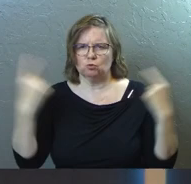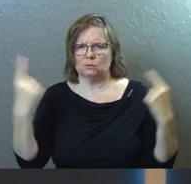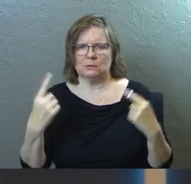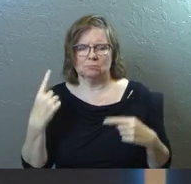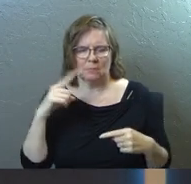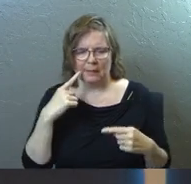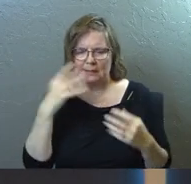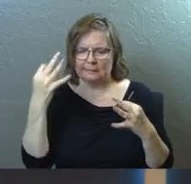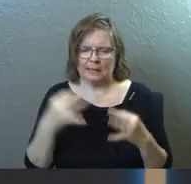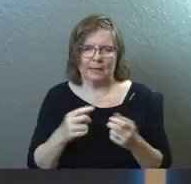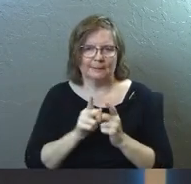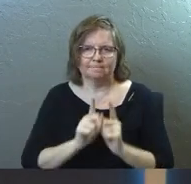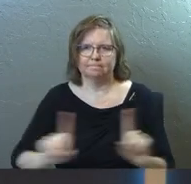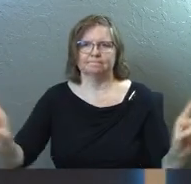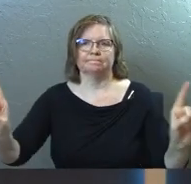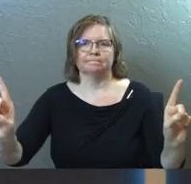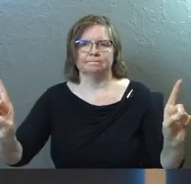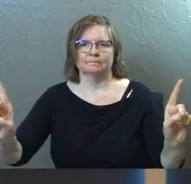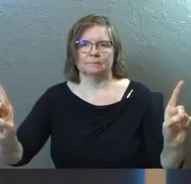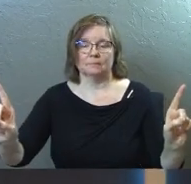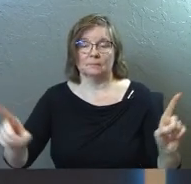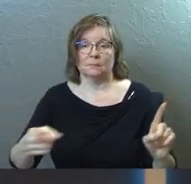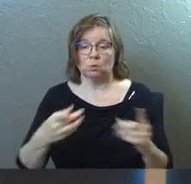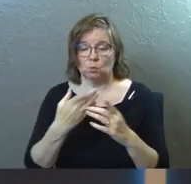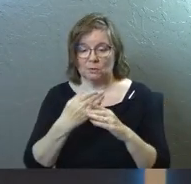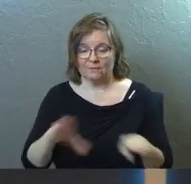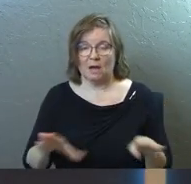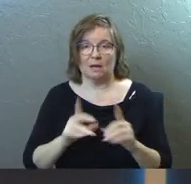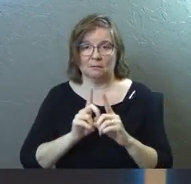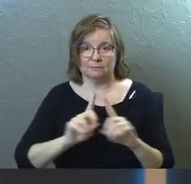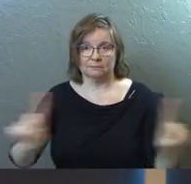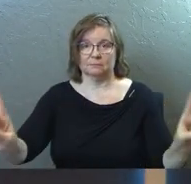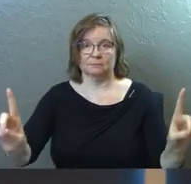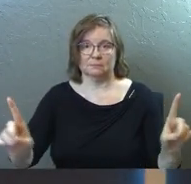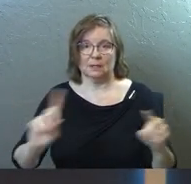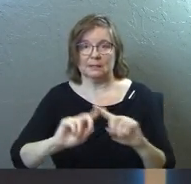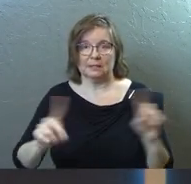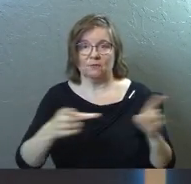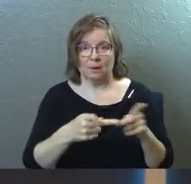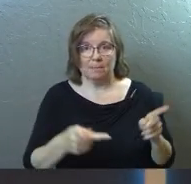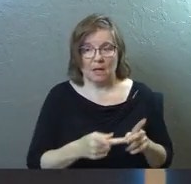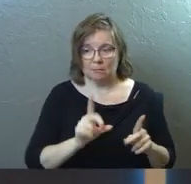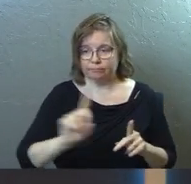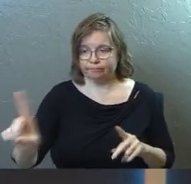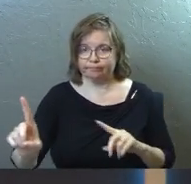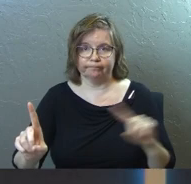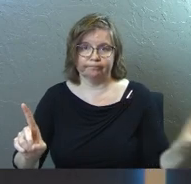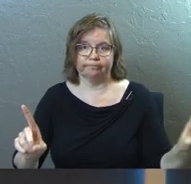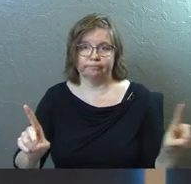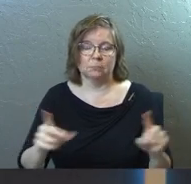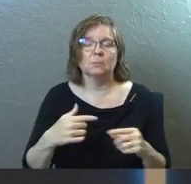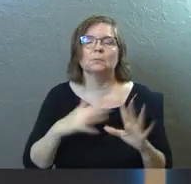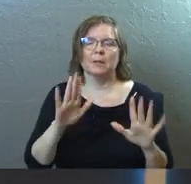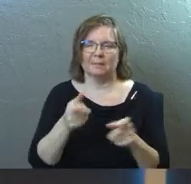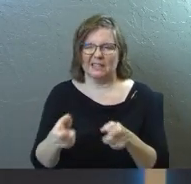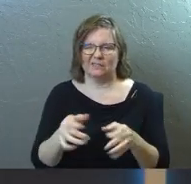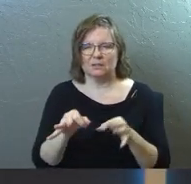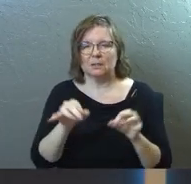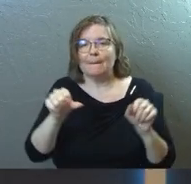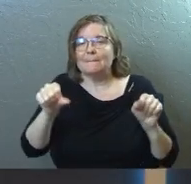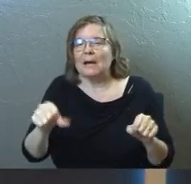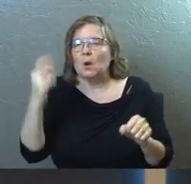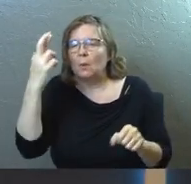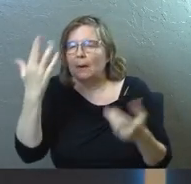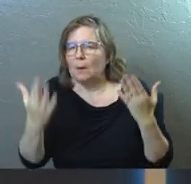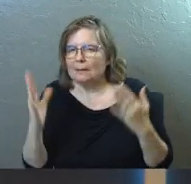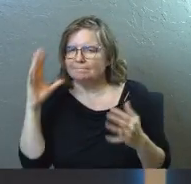so sharp that they ended up splitting, that they chose to divide rather than stay unified in their ministry? So let me give you some potentials,